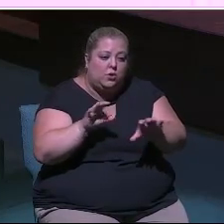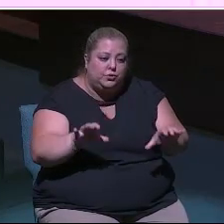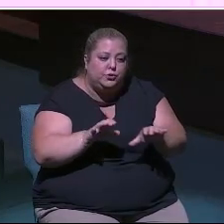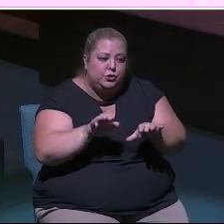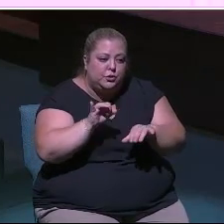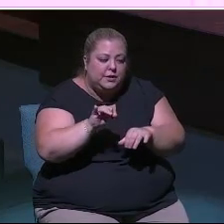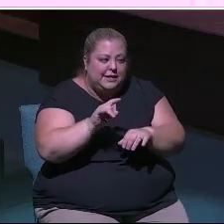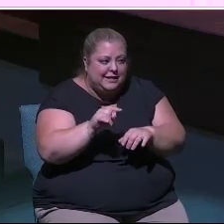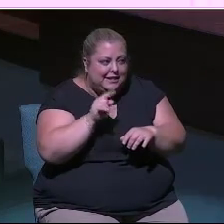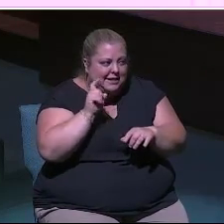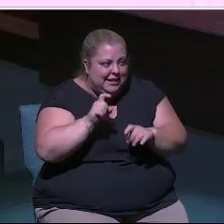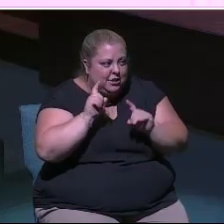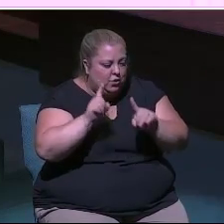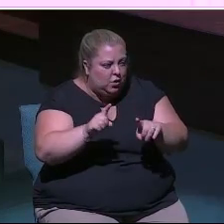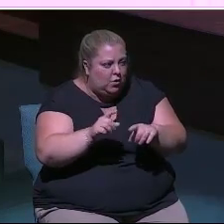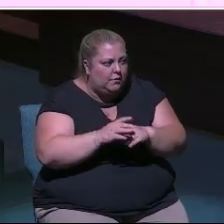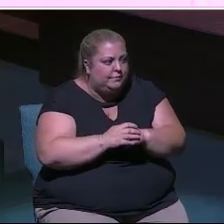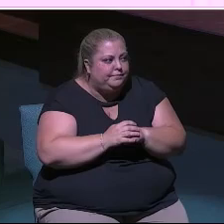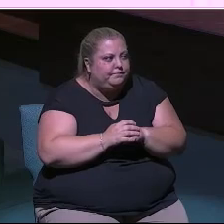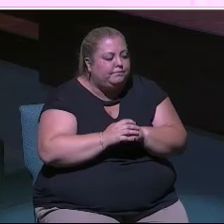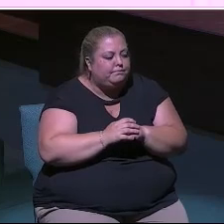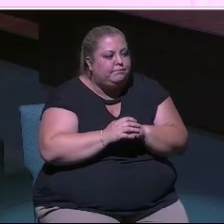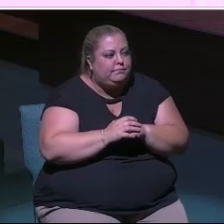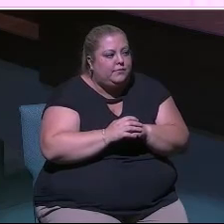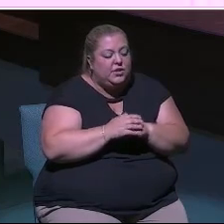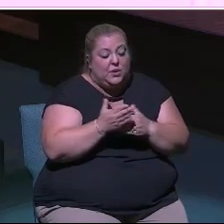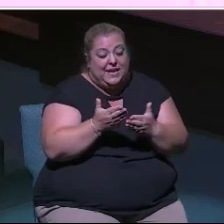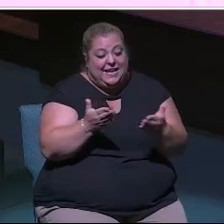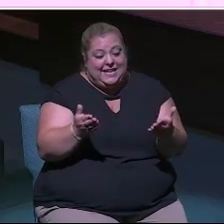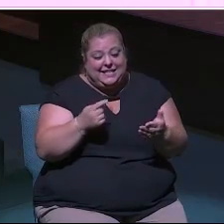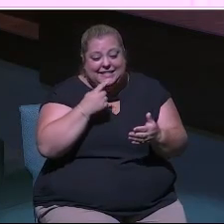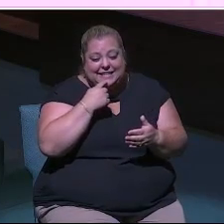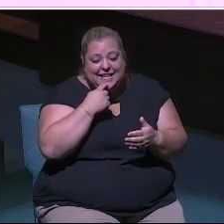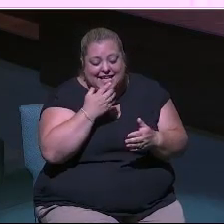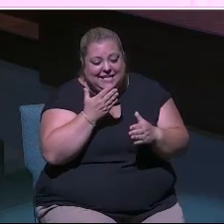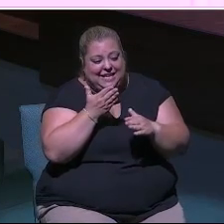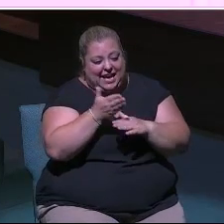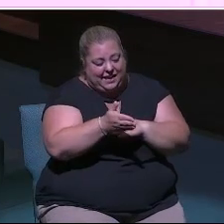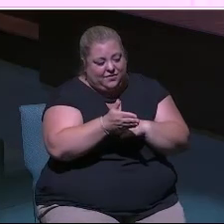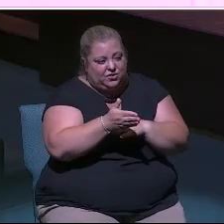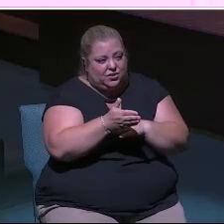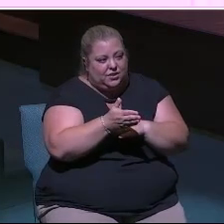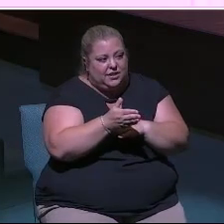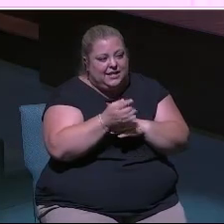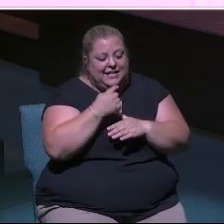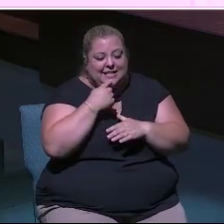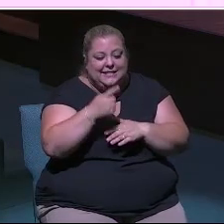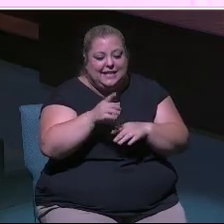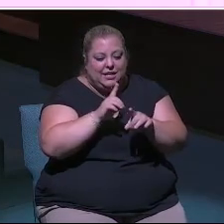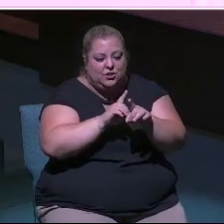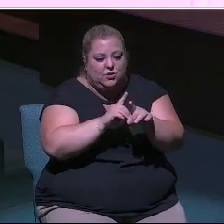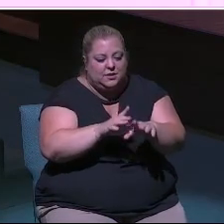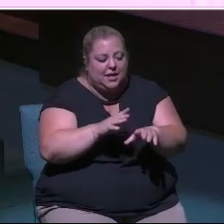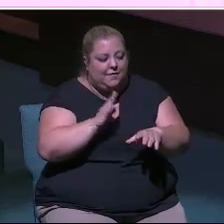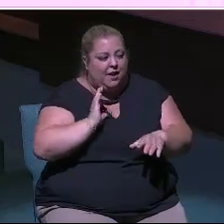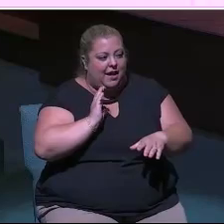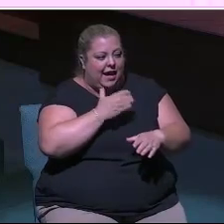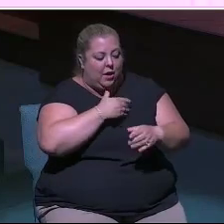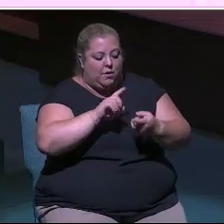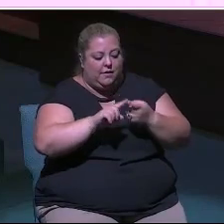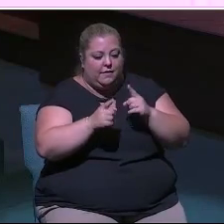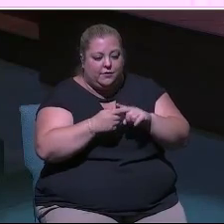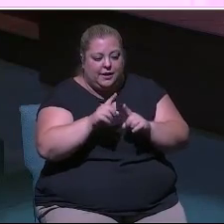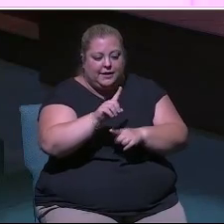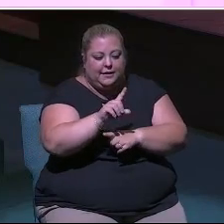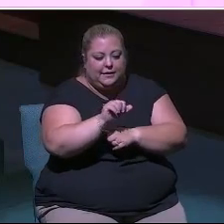even when it doesn't make sense. These things said he after that he saith unto them, our friend Lazarus sleepeth.